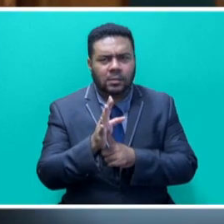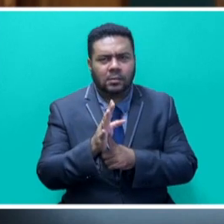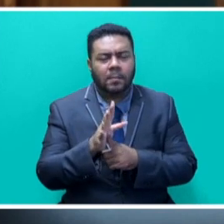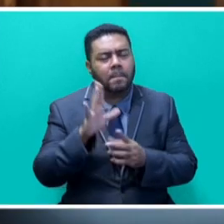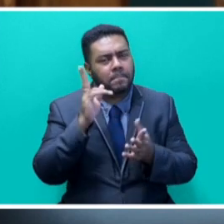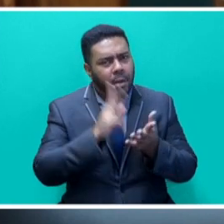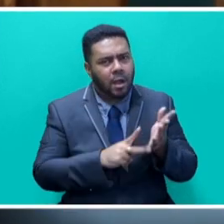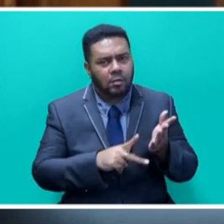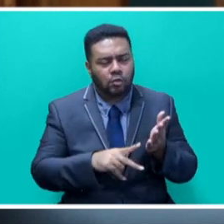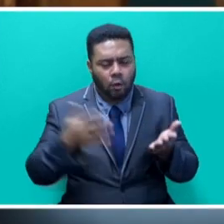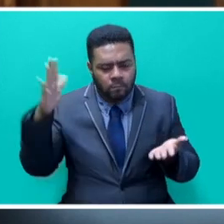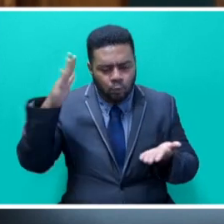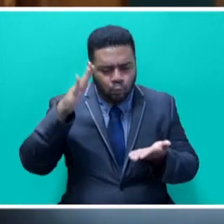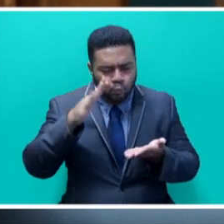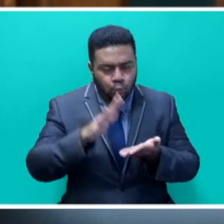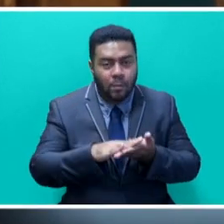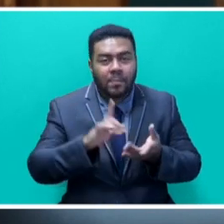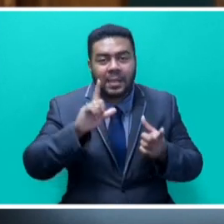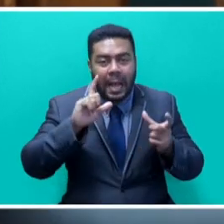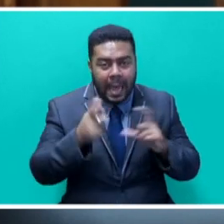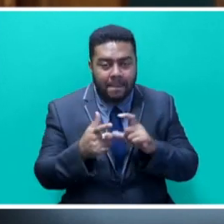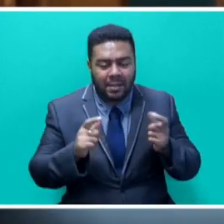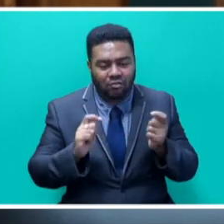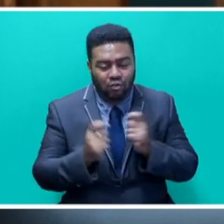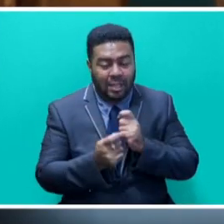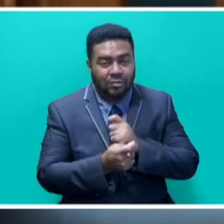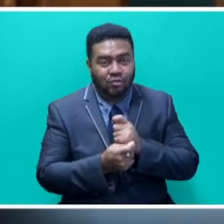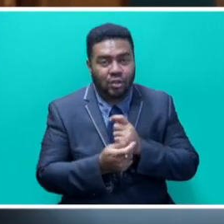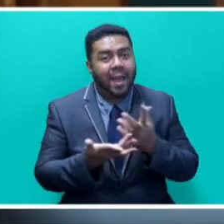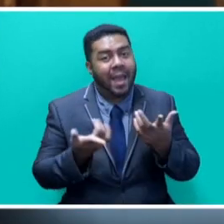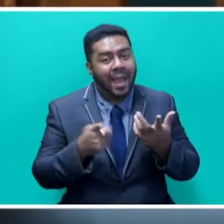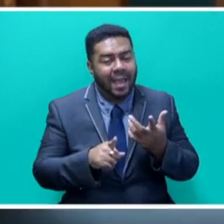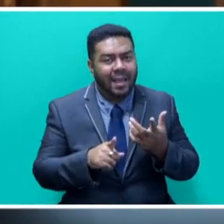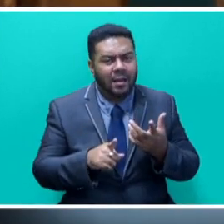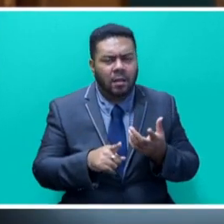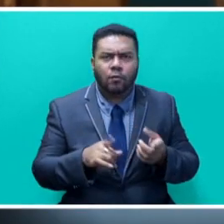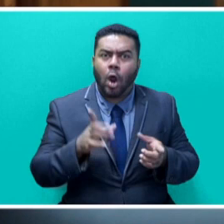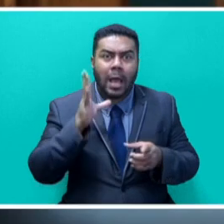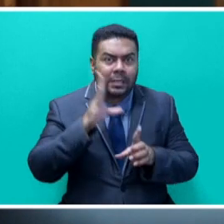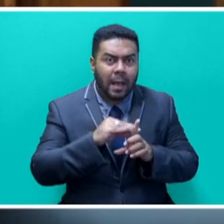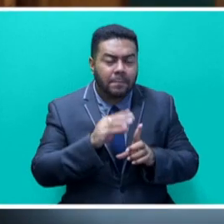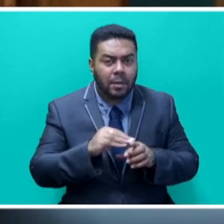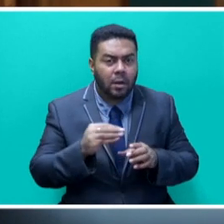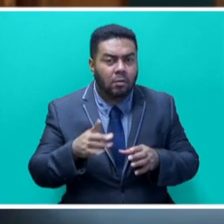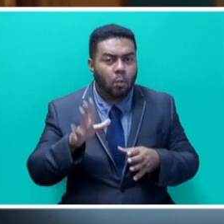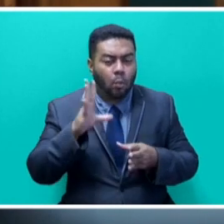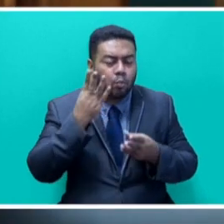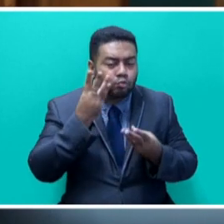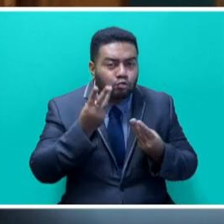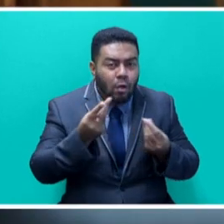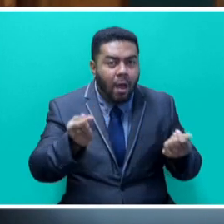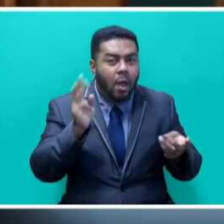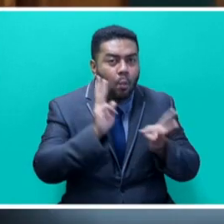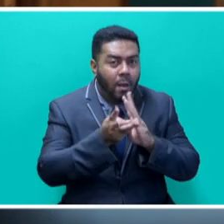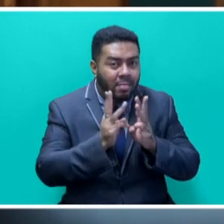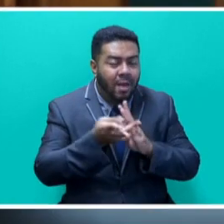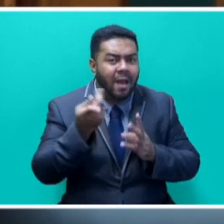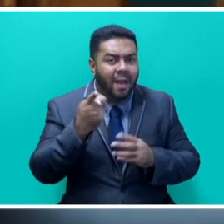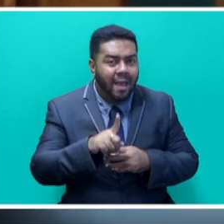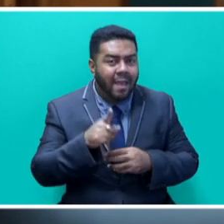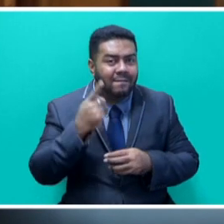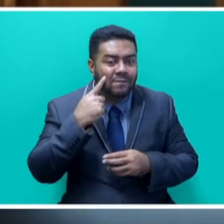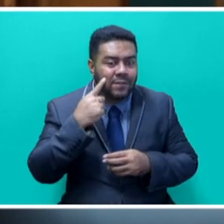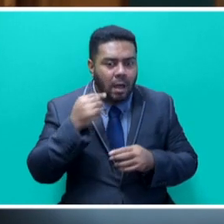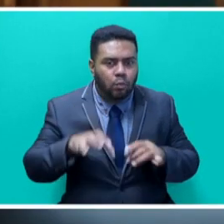and reducing damage caused by natural disasters like droughts and floods. So it is vital that we take stock of this natural